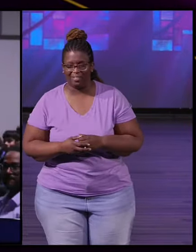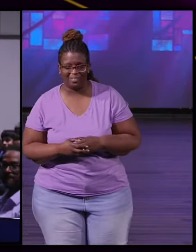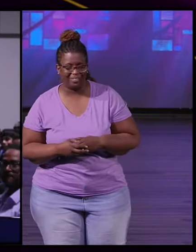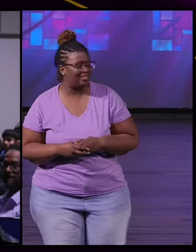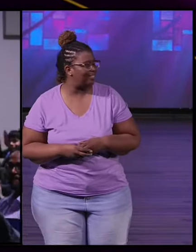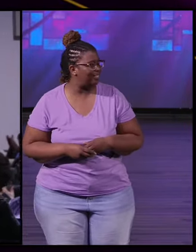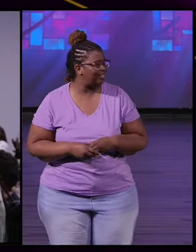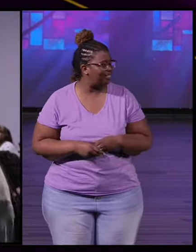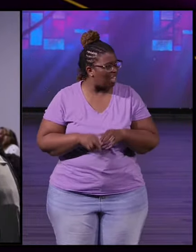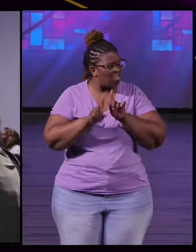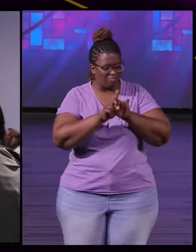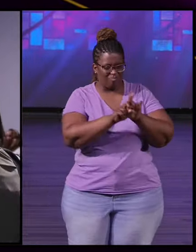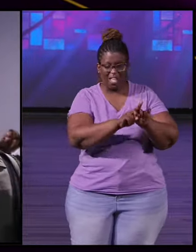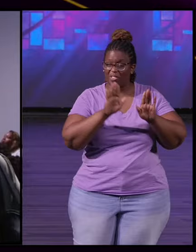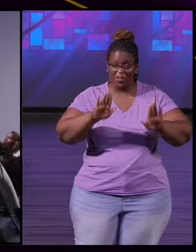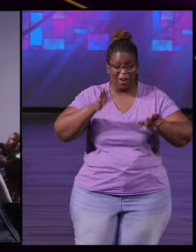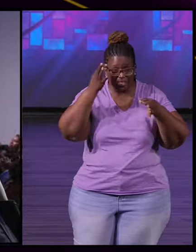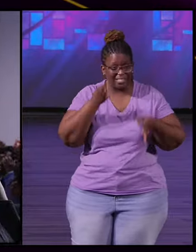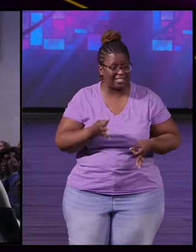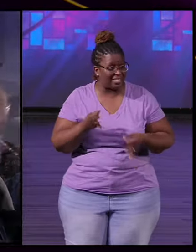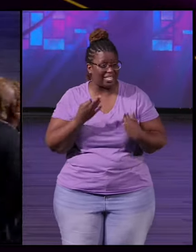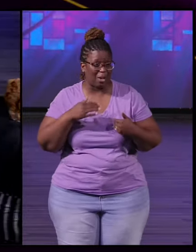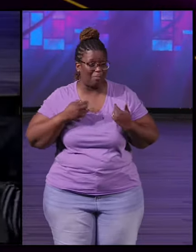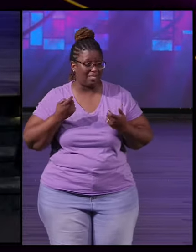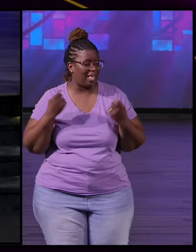right? Great decision. I'm celebrating you.